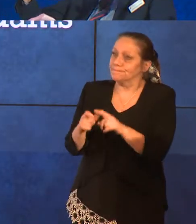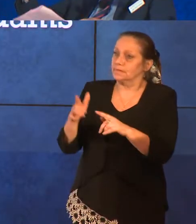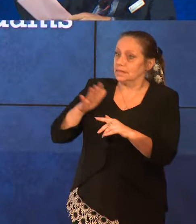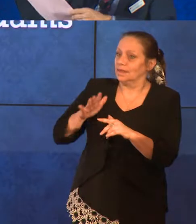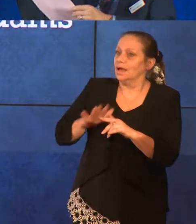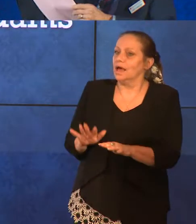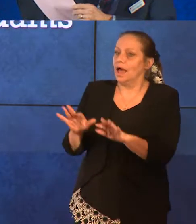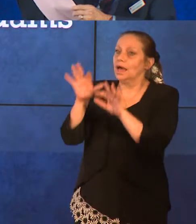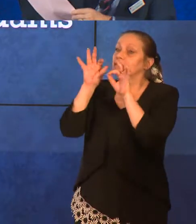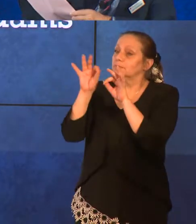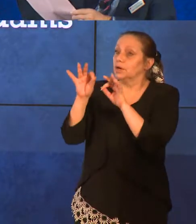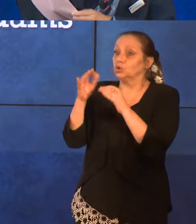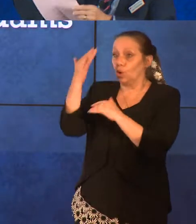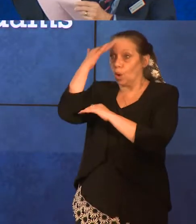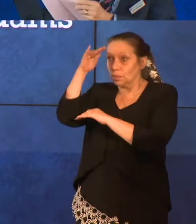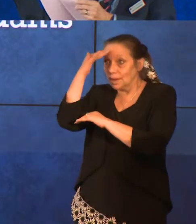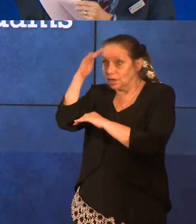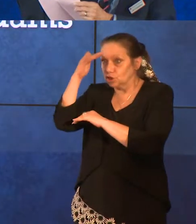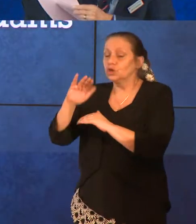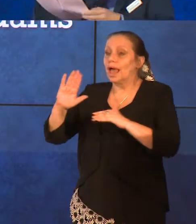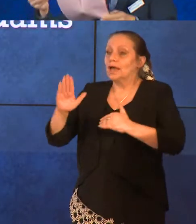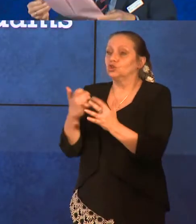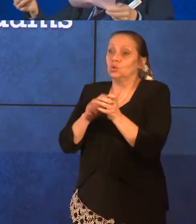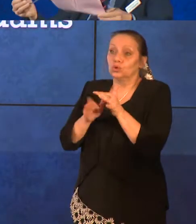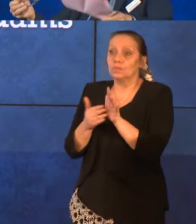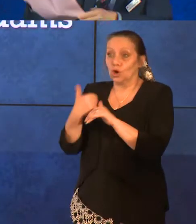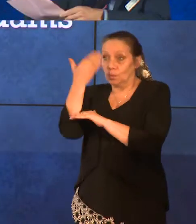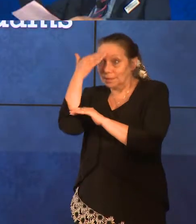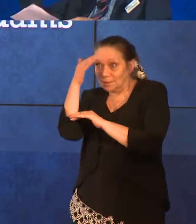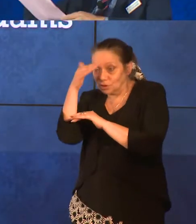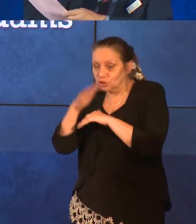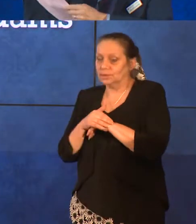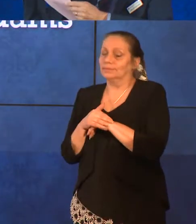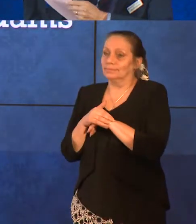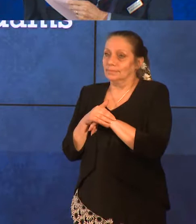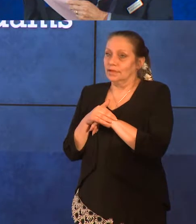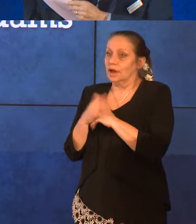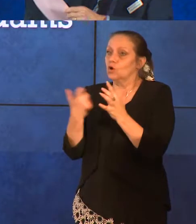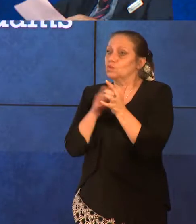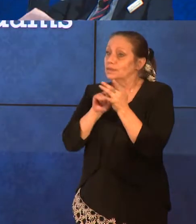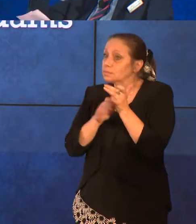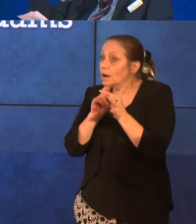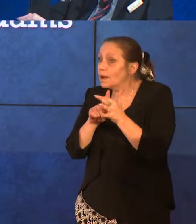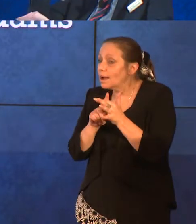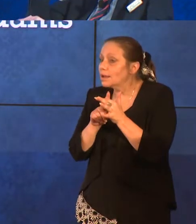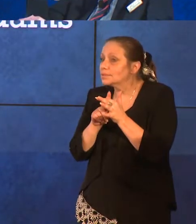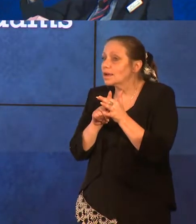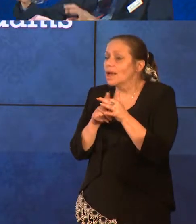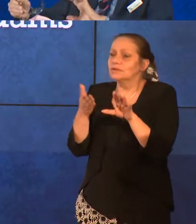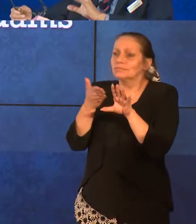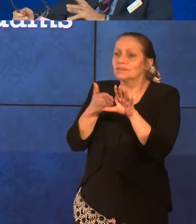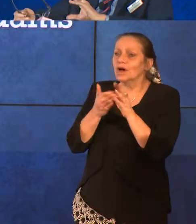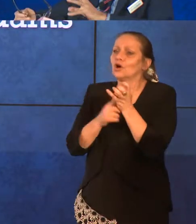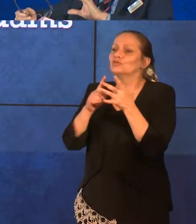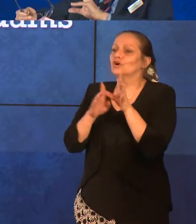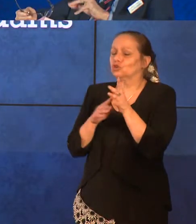specialist disability accommodation, short-term accommodation and assistance, what used to be called respite, and psychosocial disability supports.